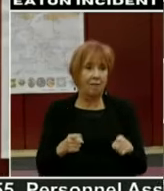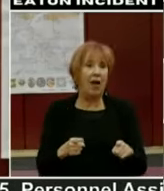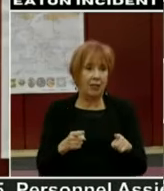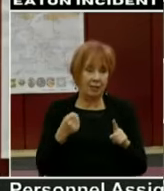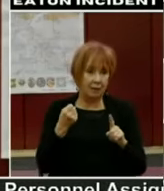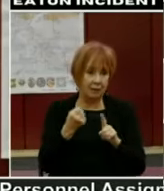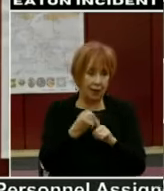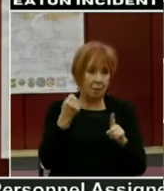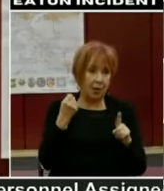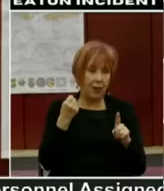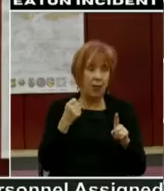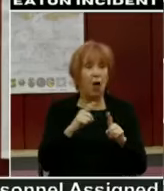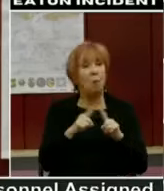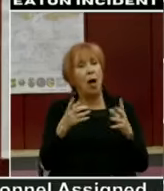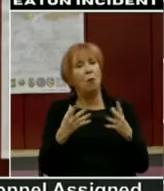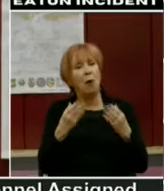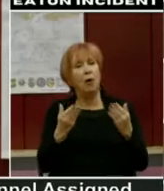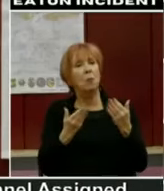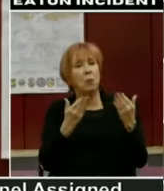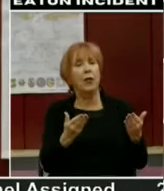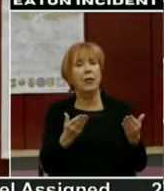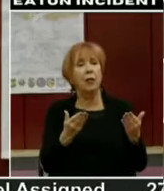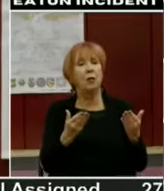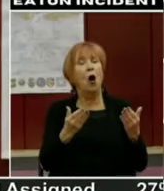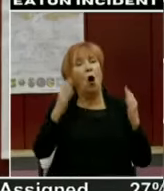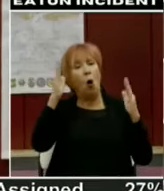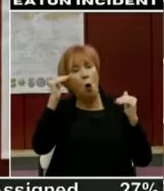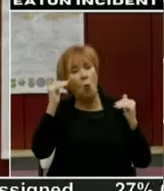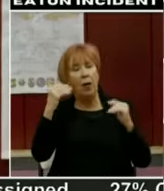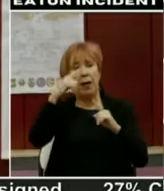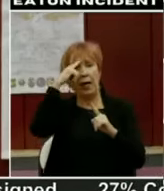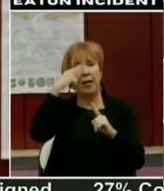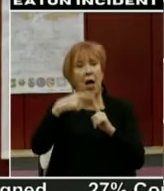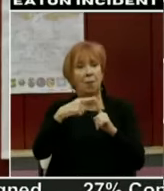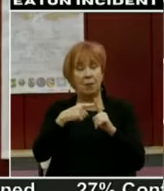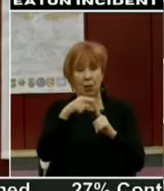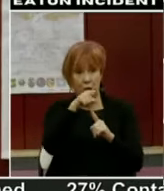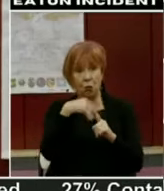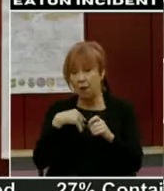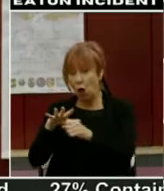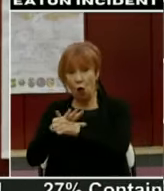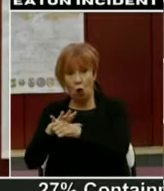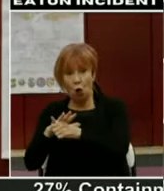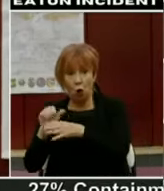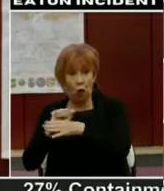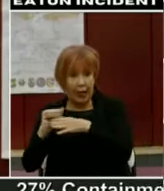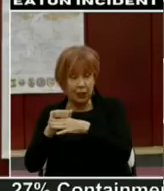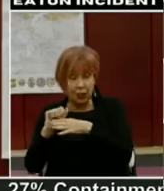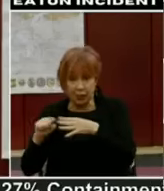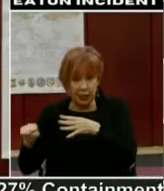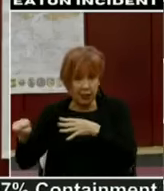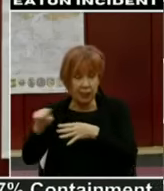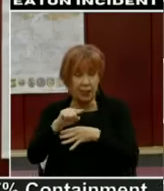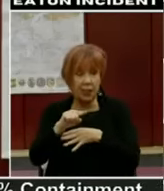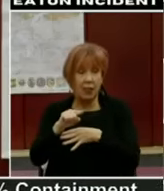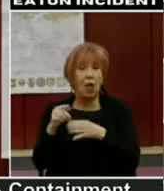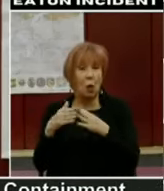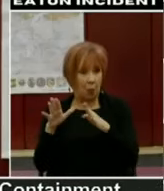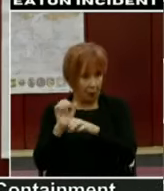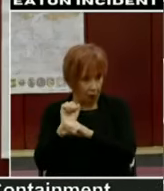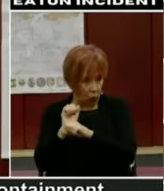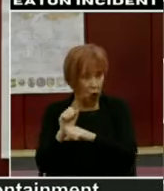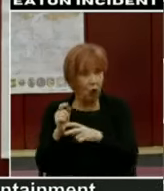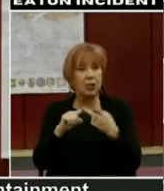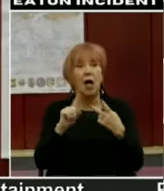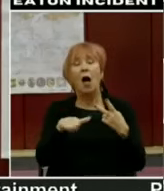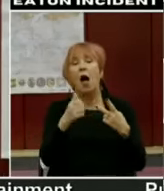bring to you, is hope and optimism. You have local agencies, in particular our Public Works Agency, as well as our other